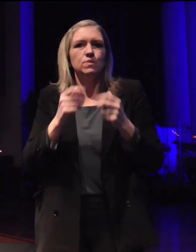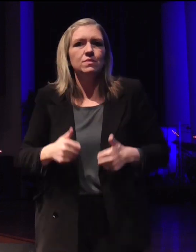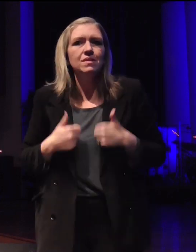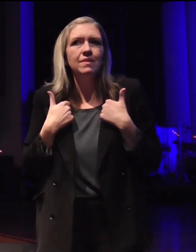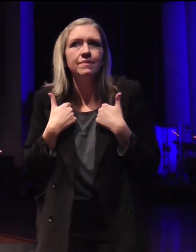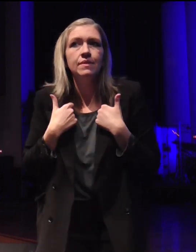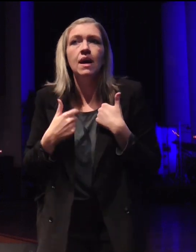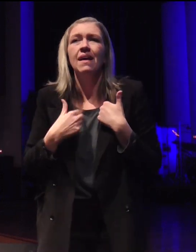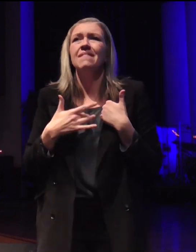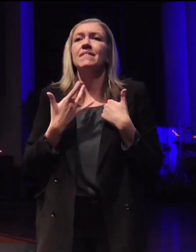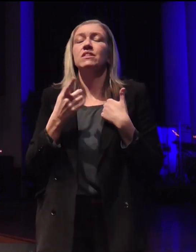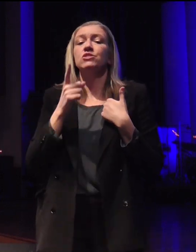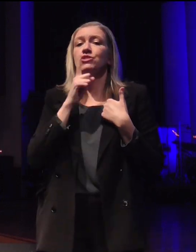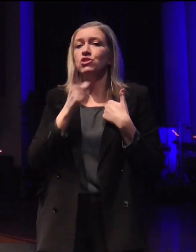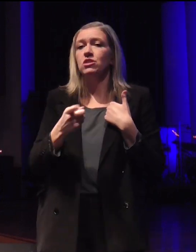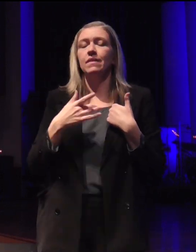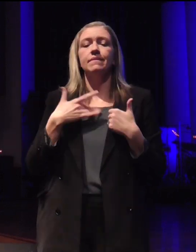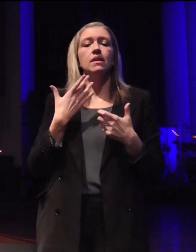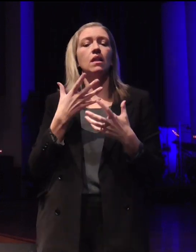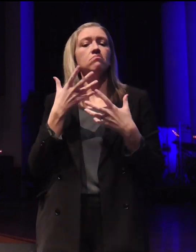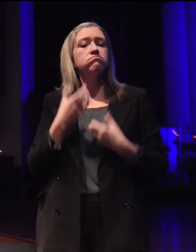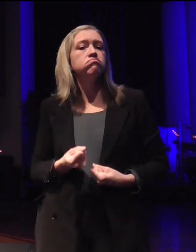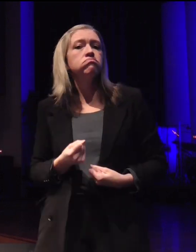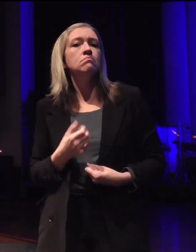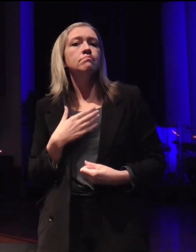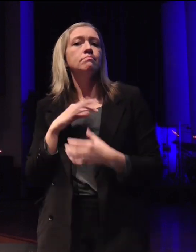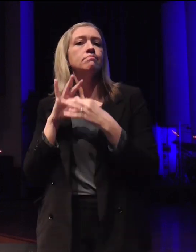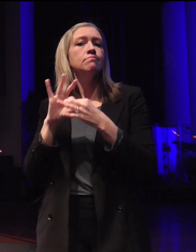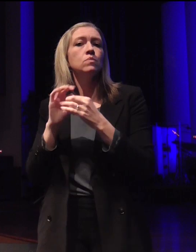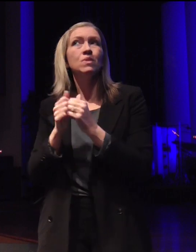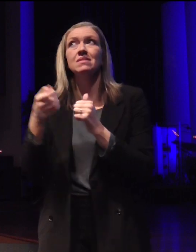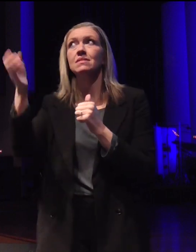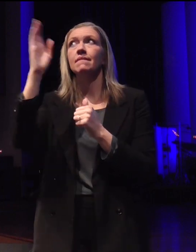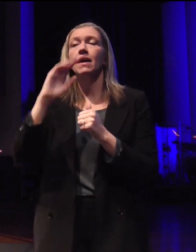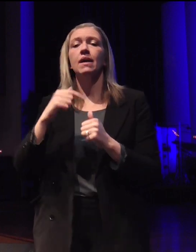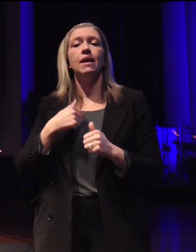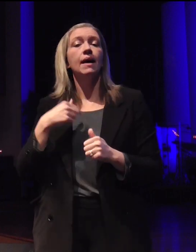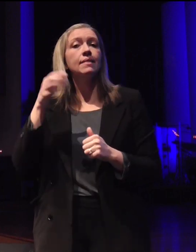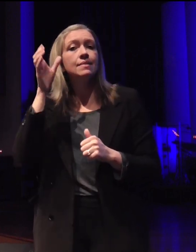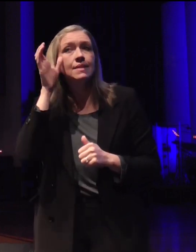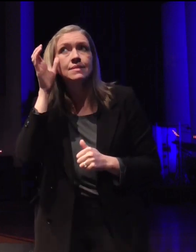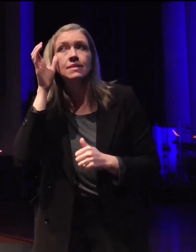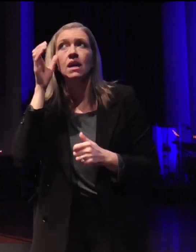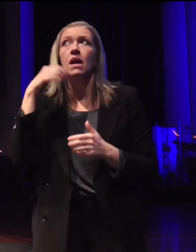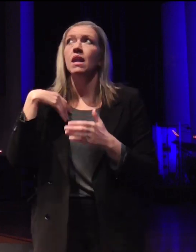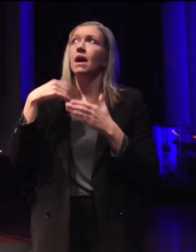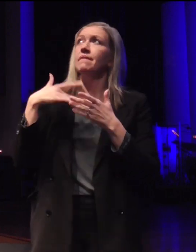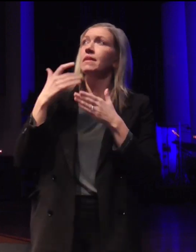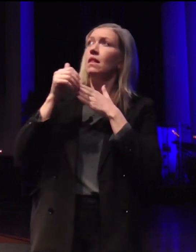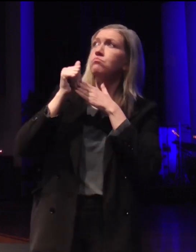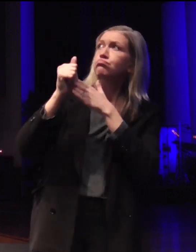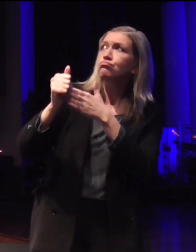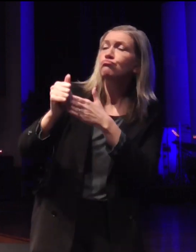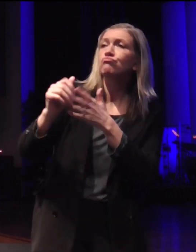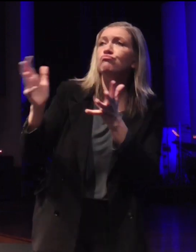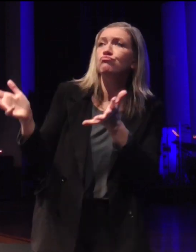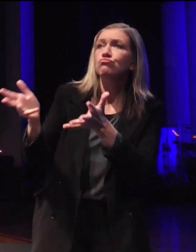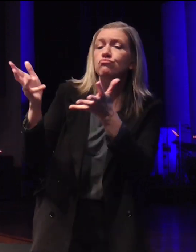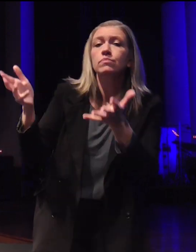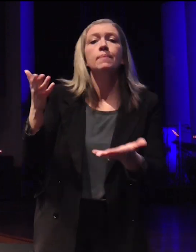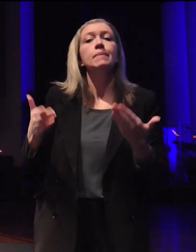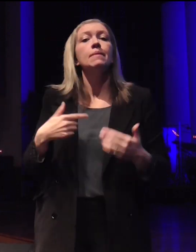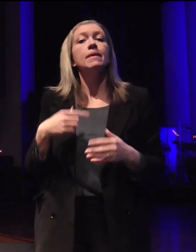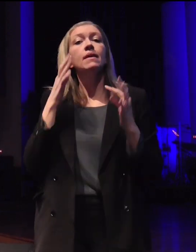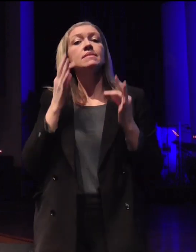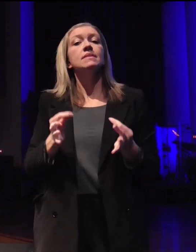sure of my connection with the divine that I listen and I'm guided. And yeah, I might choose to be